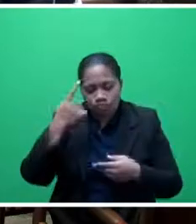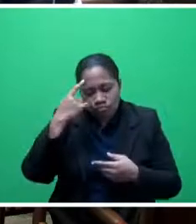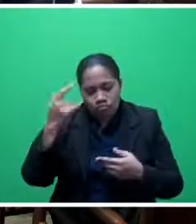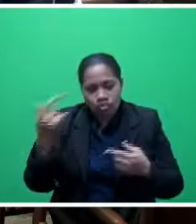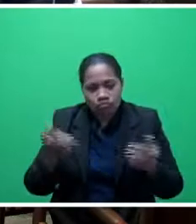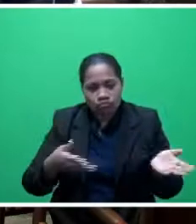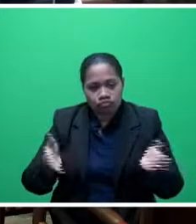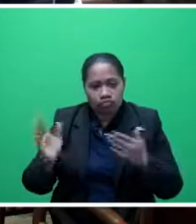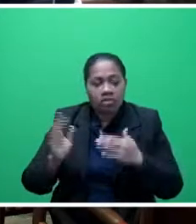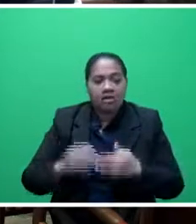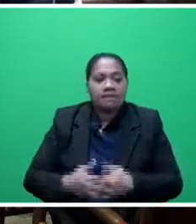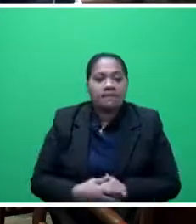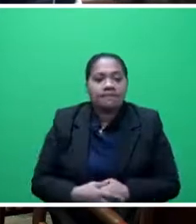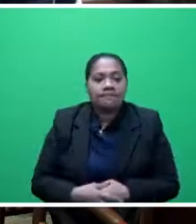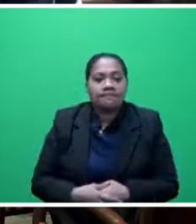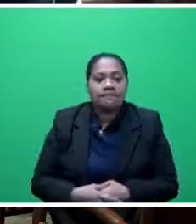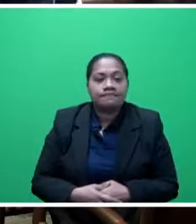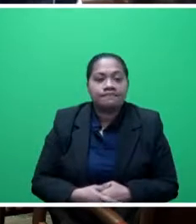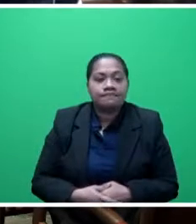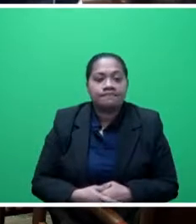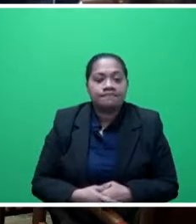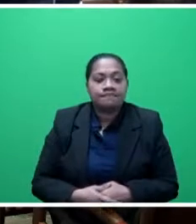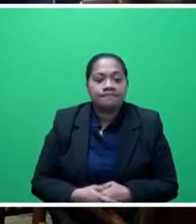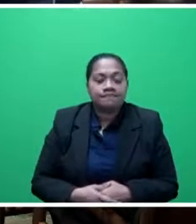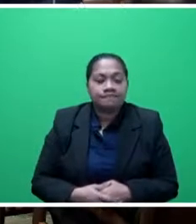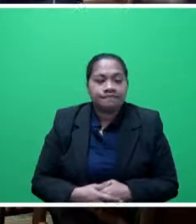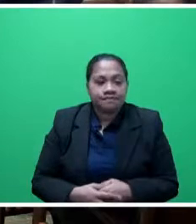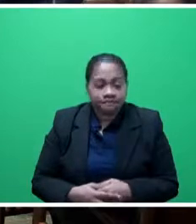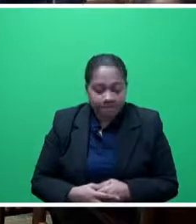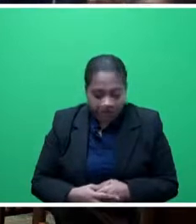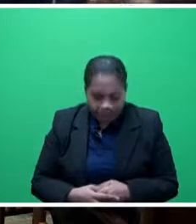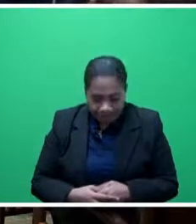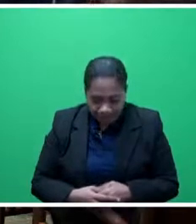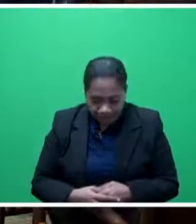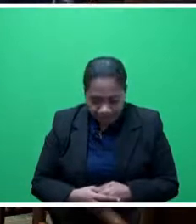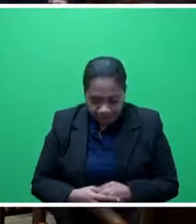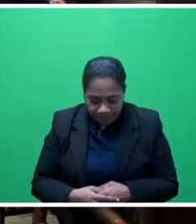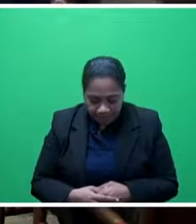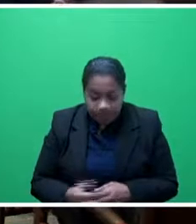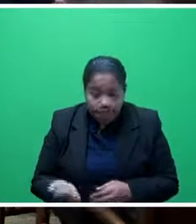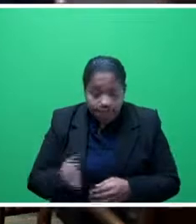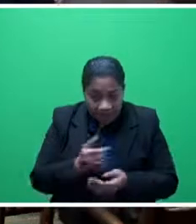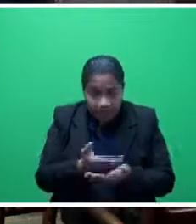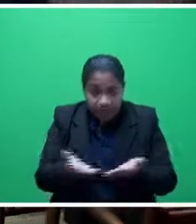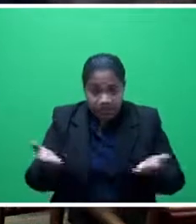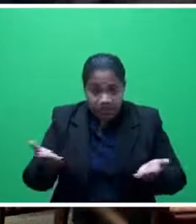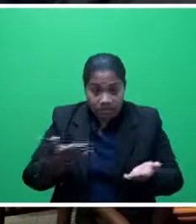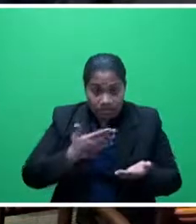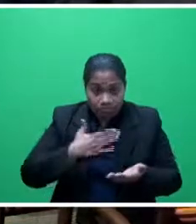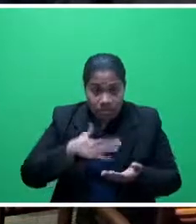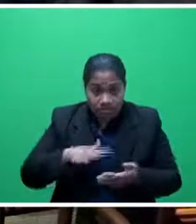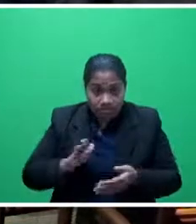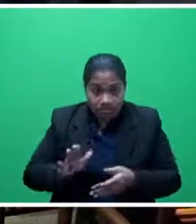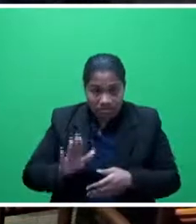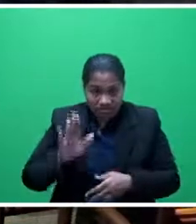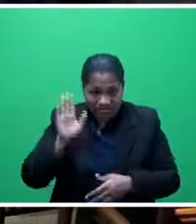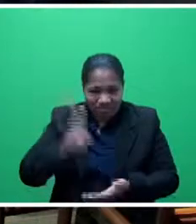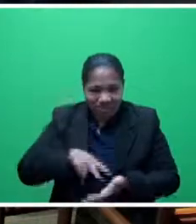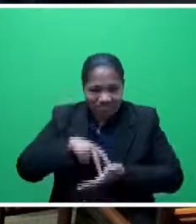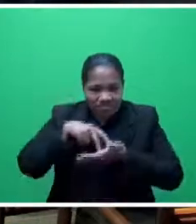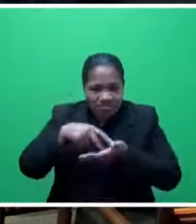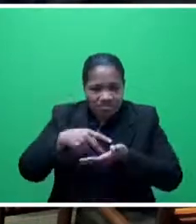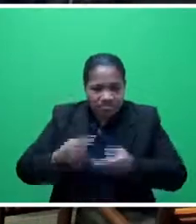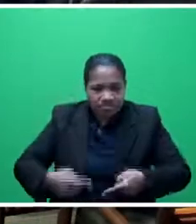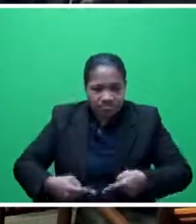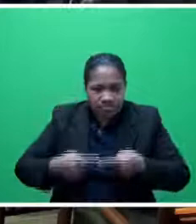Is anyone wishing to take the floor on this motion.